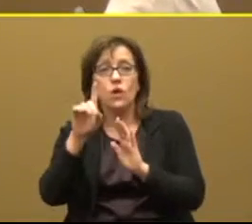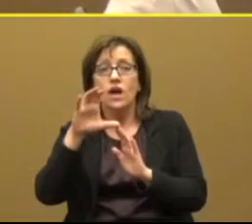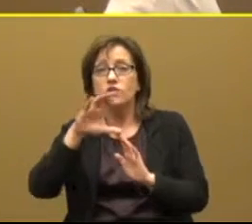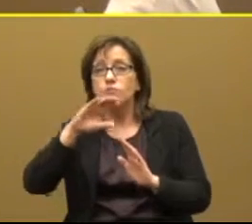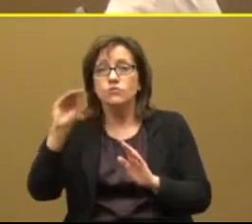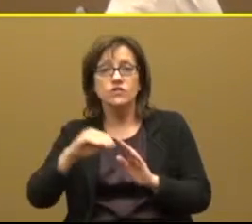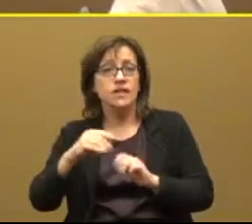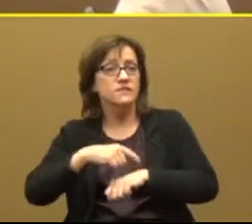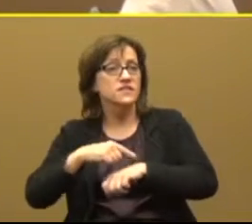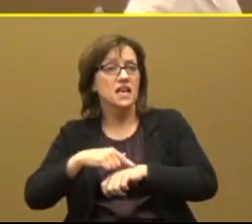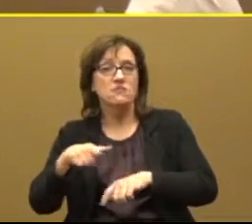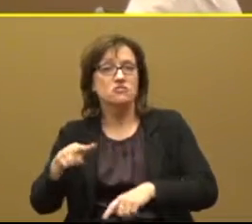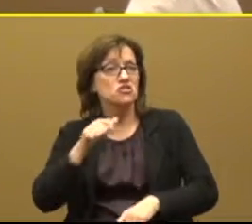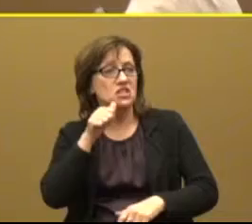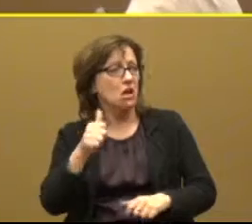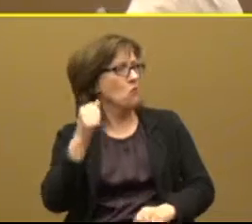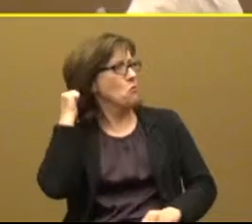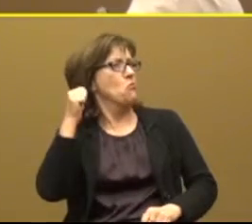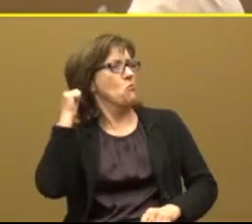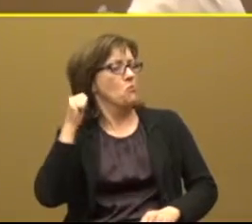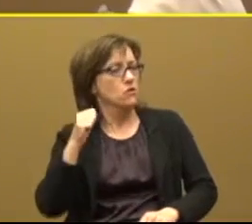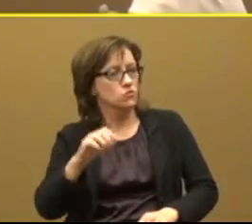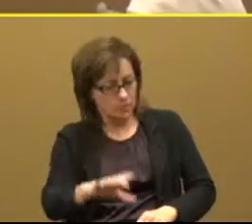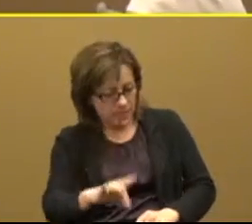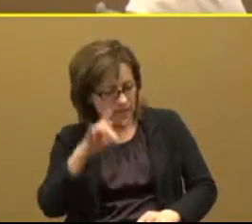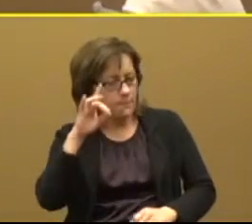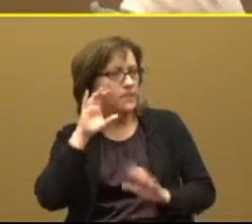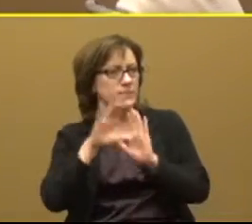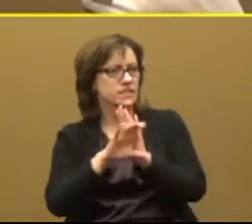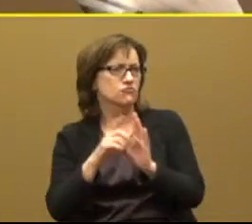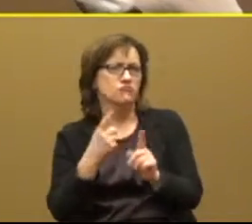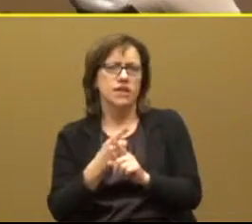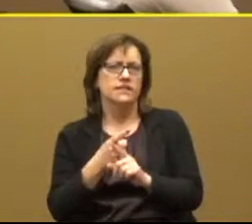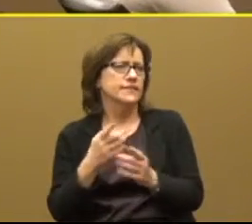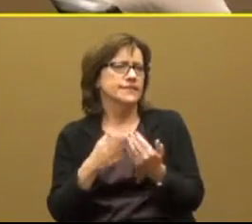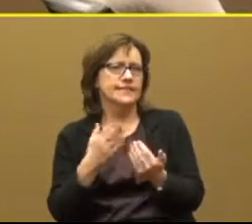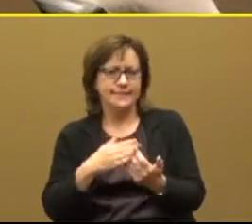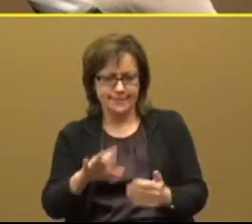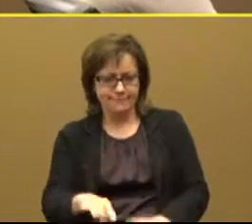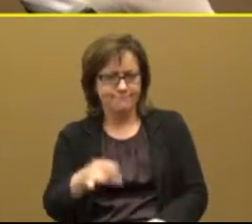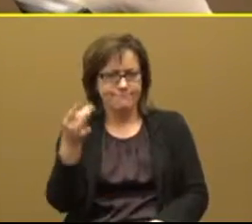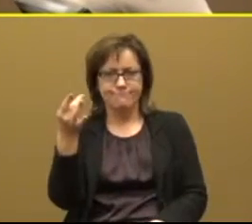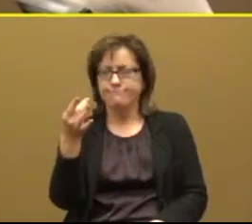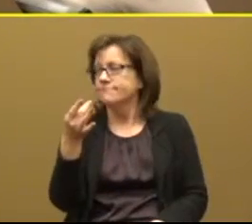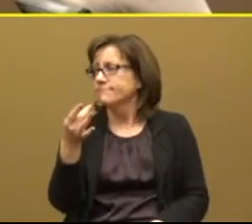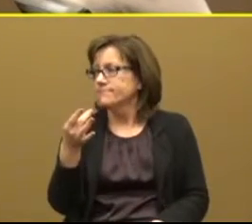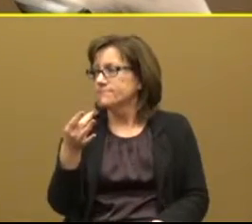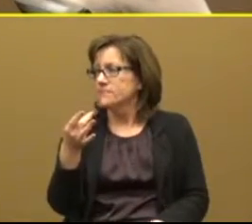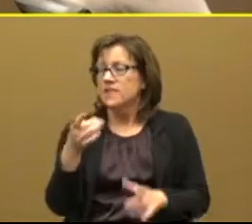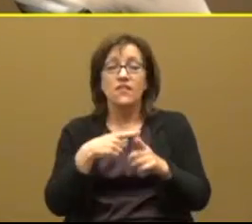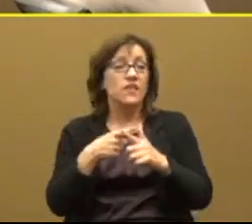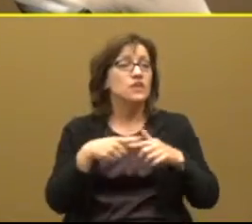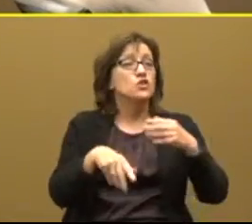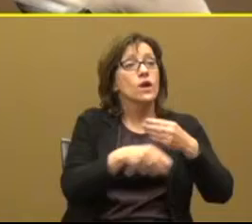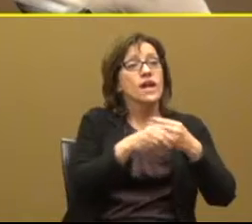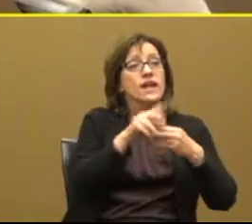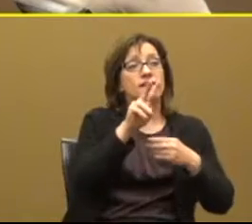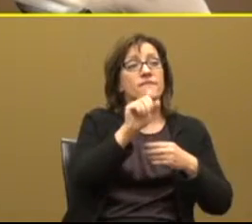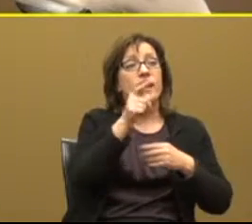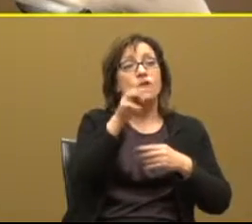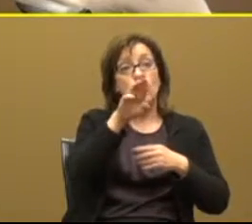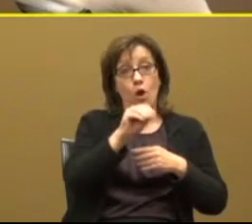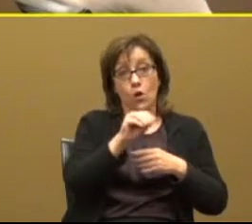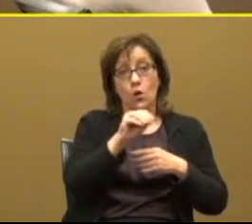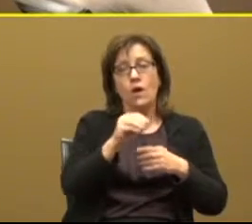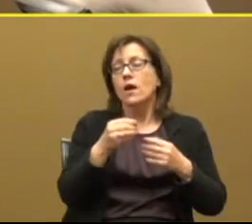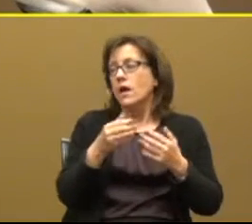no resistance picking up a picture off the table, right? It's easy, it comes off. Once you add the component of Velcro, it becomes a